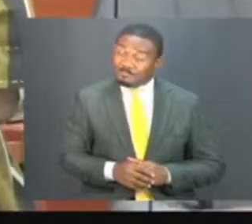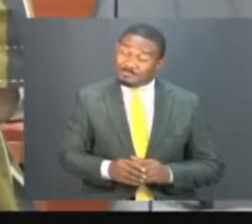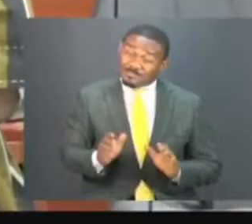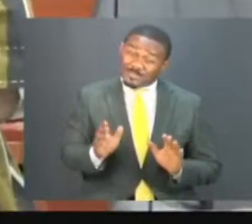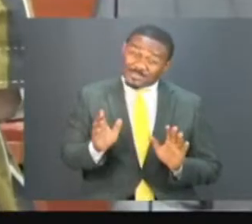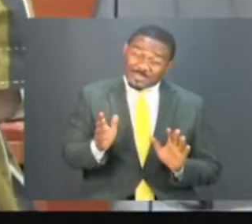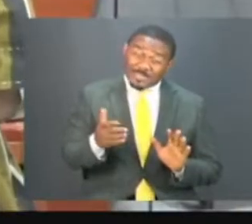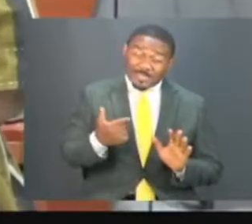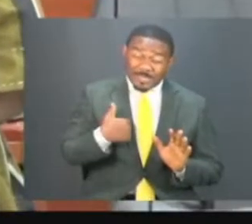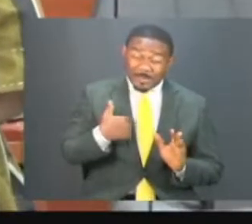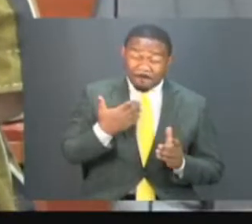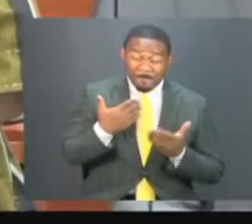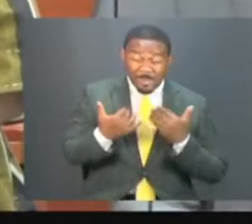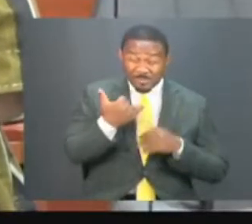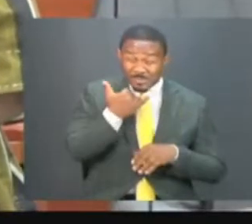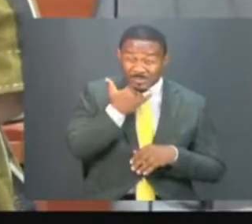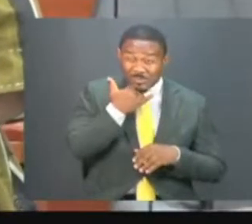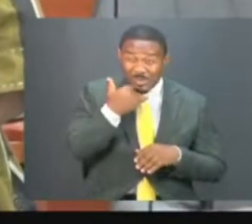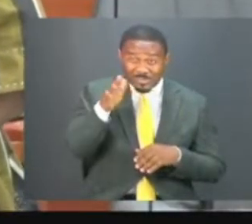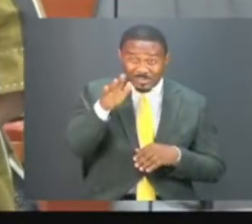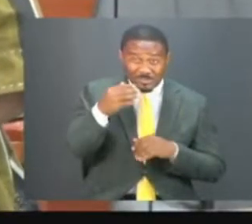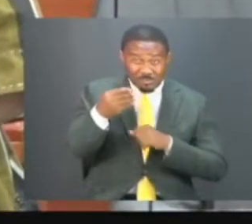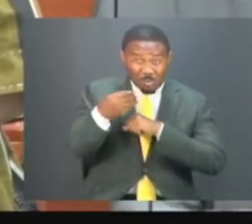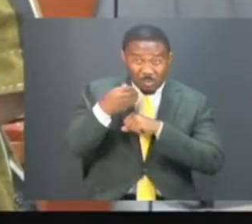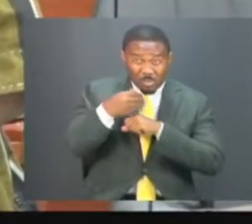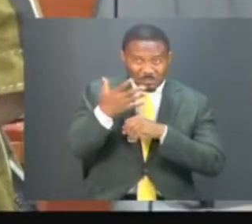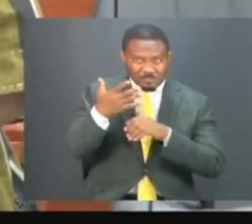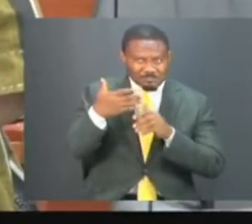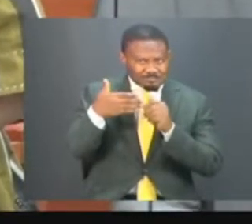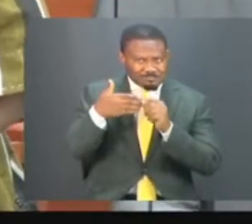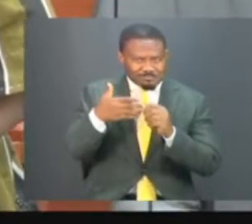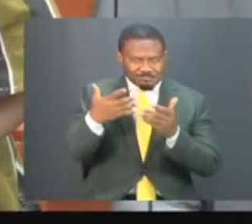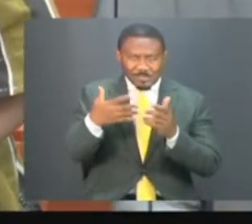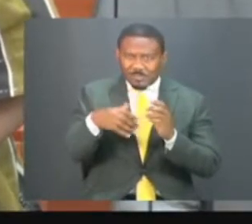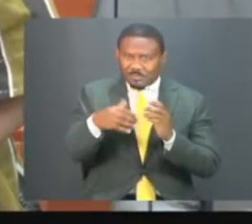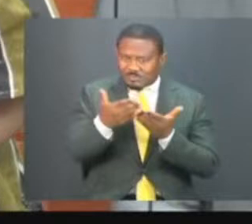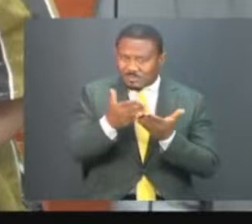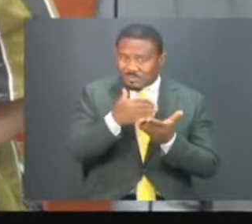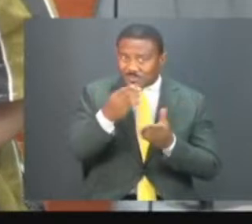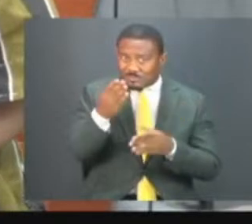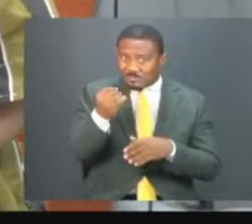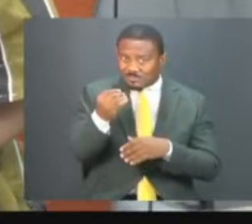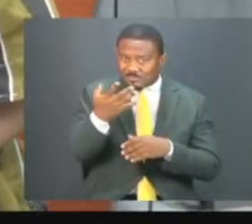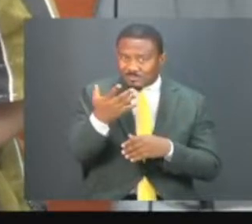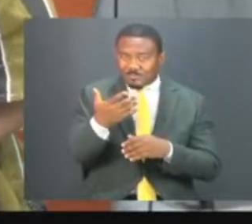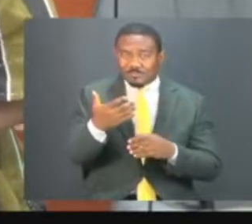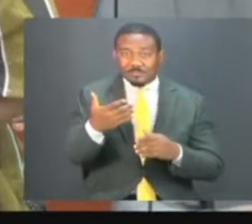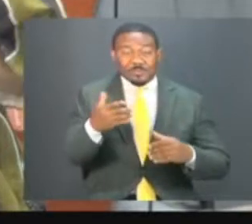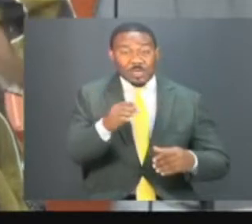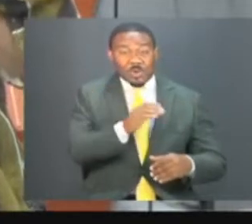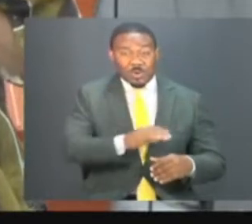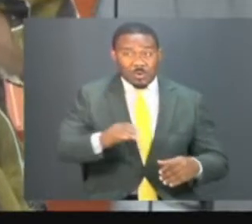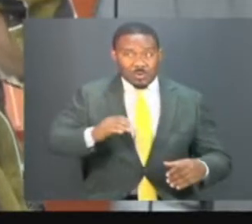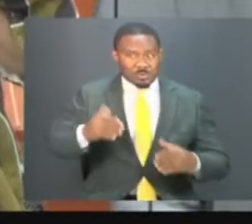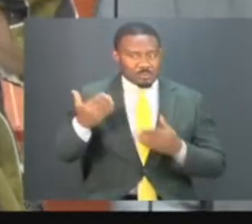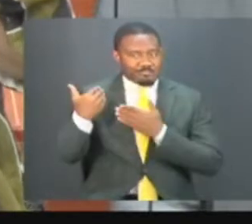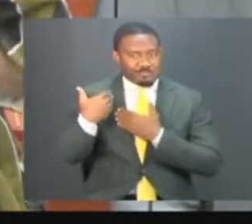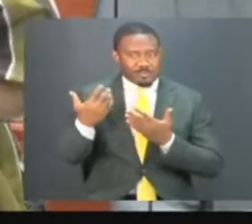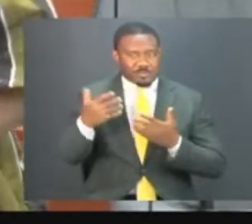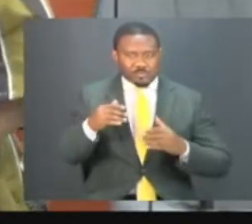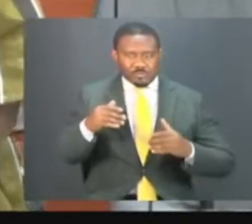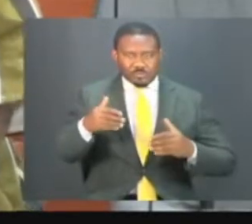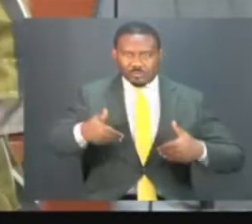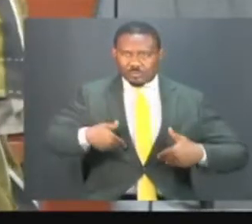your guidance on this. On page 14, Committee on Youth and Sports,